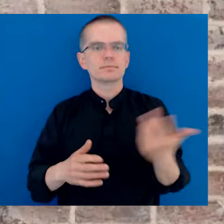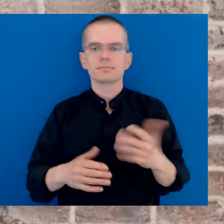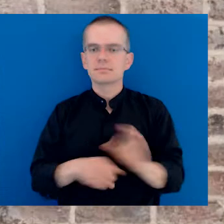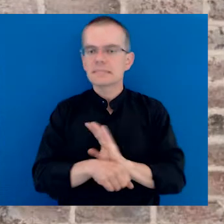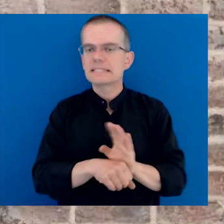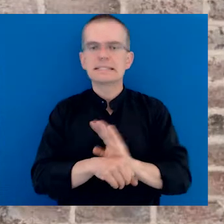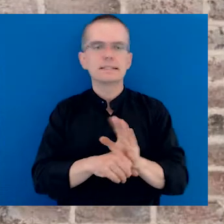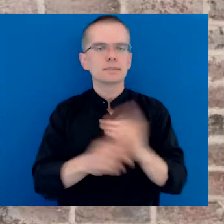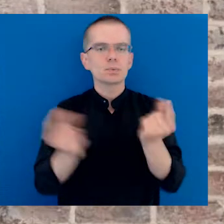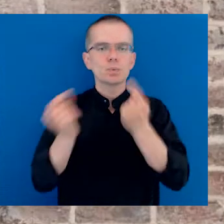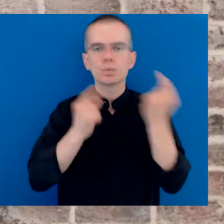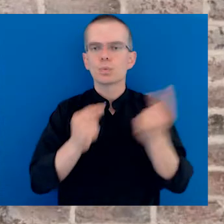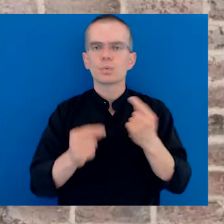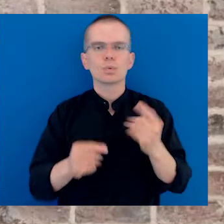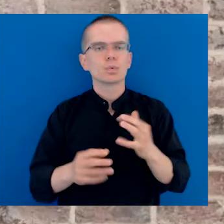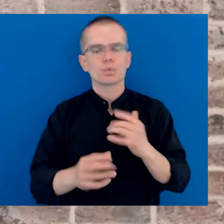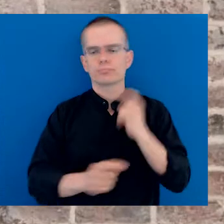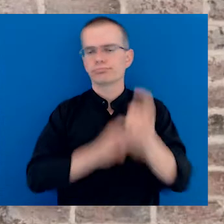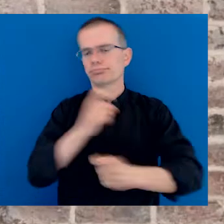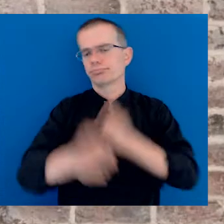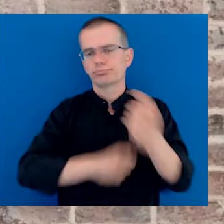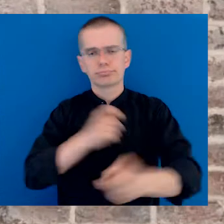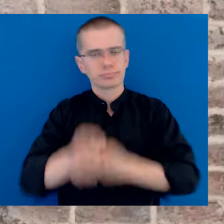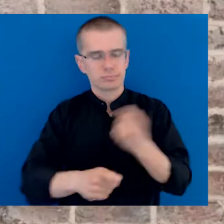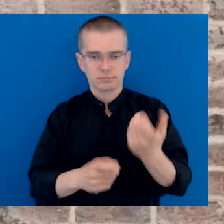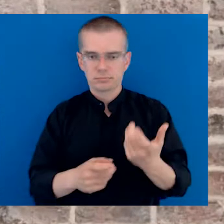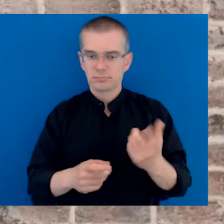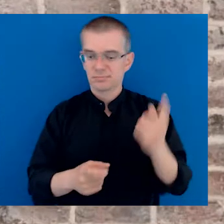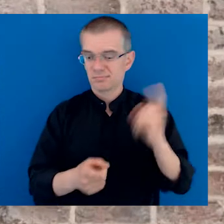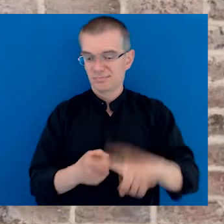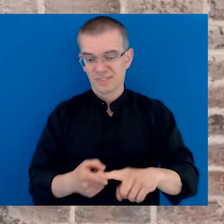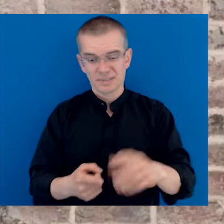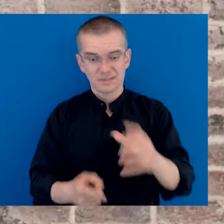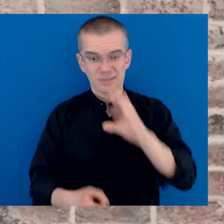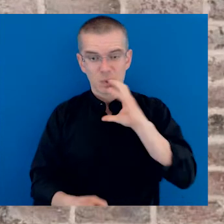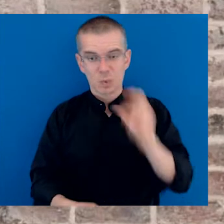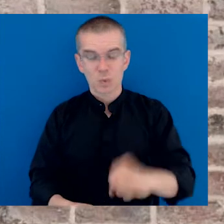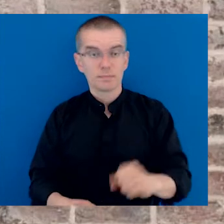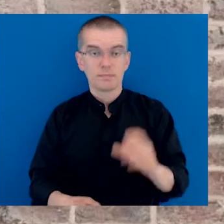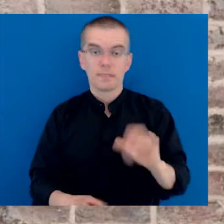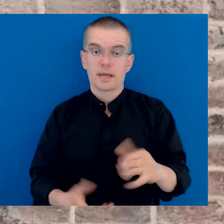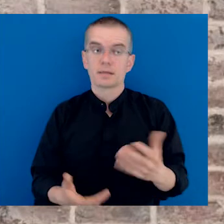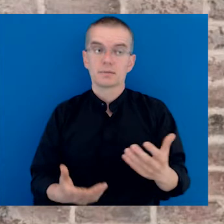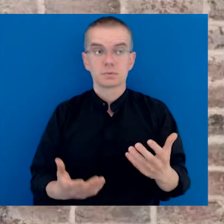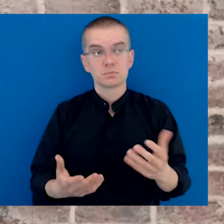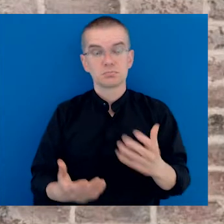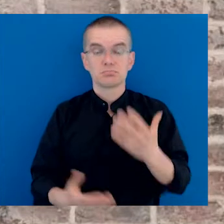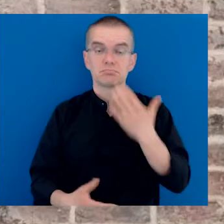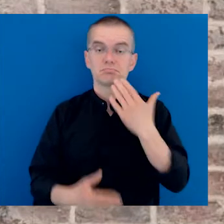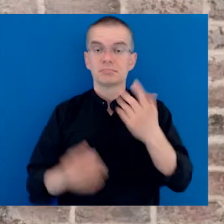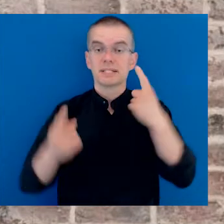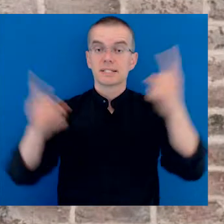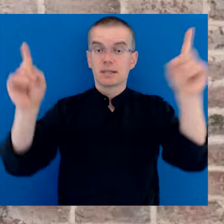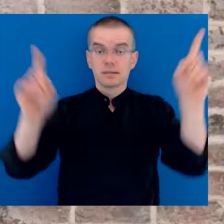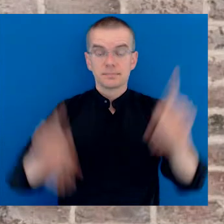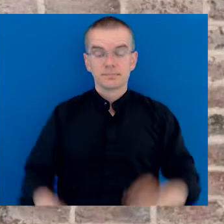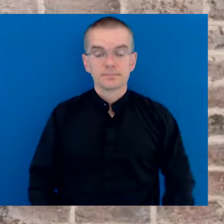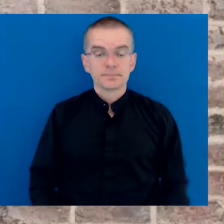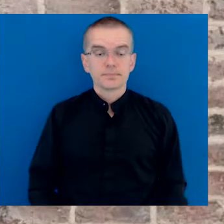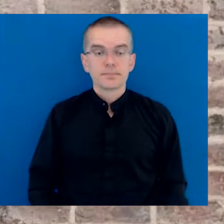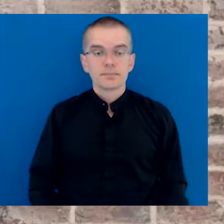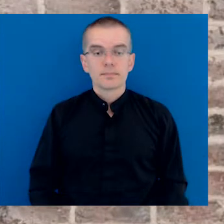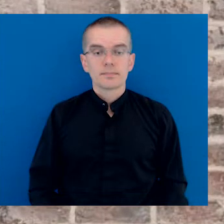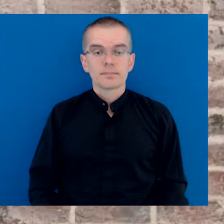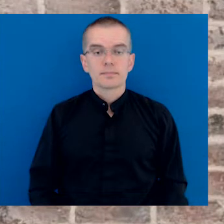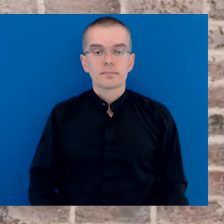engaged, as you said, giving back well into old age. I think that's a kind of a formula for success. And I hope